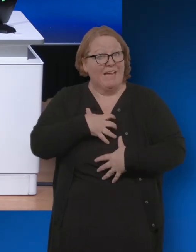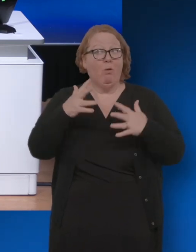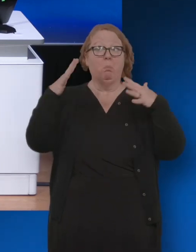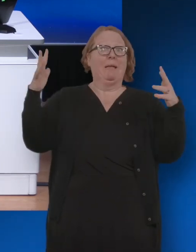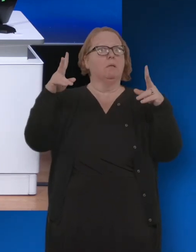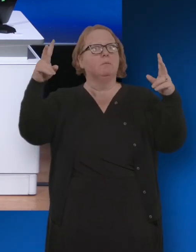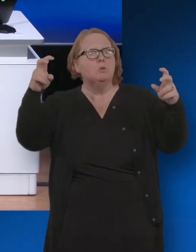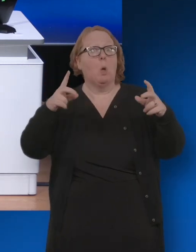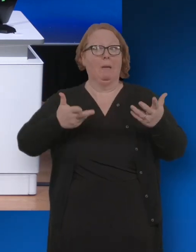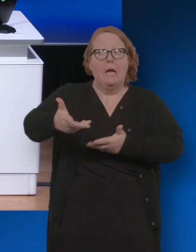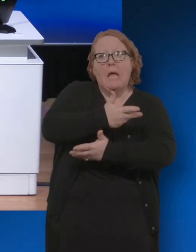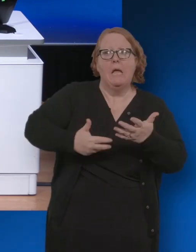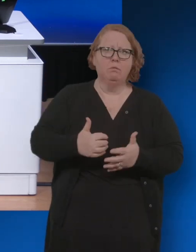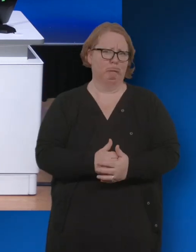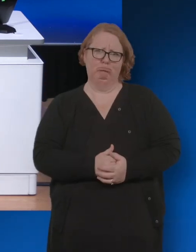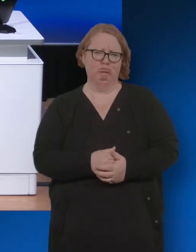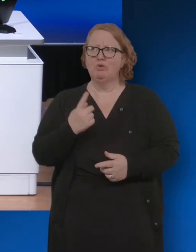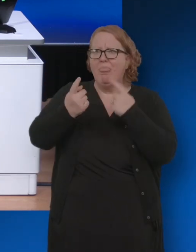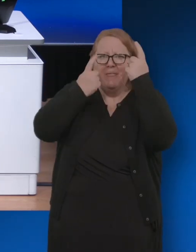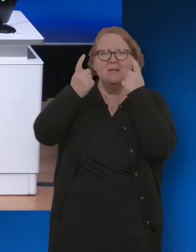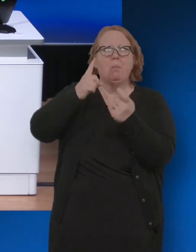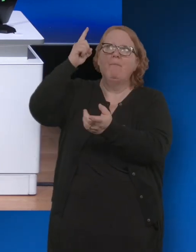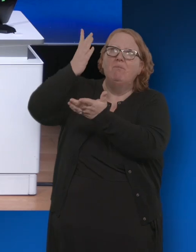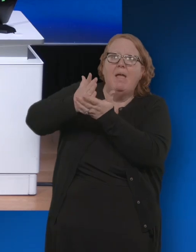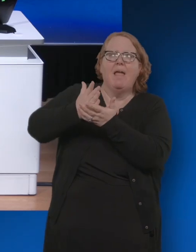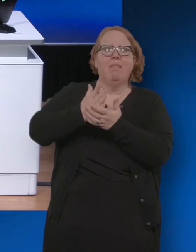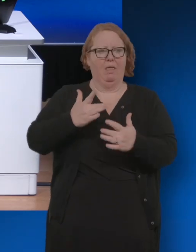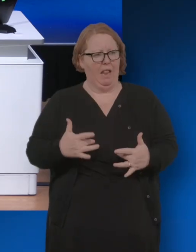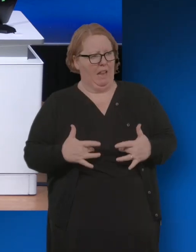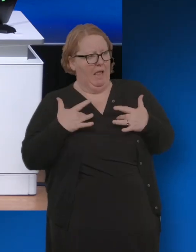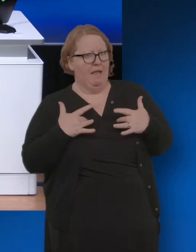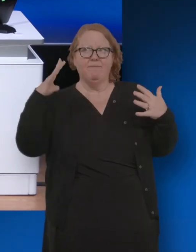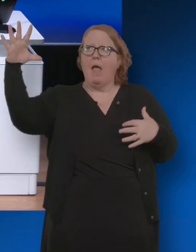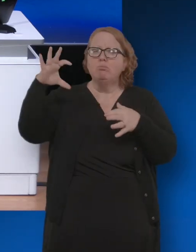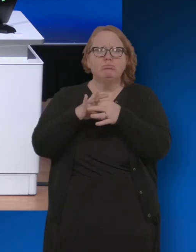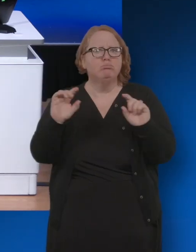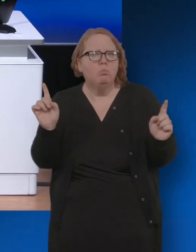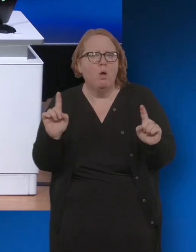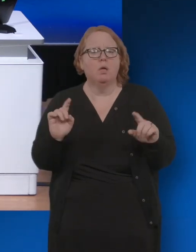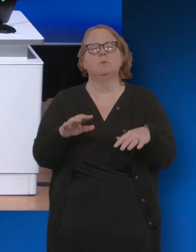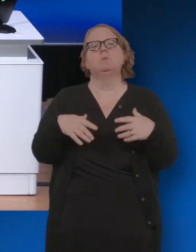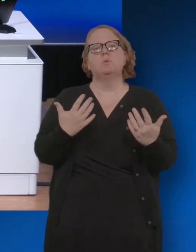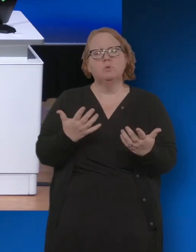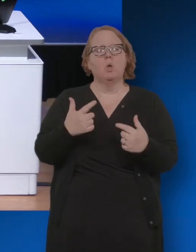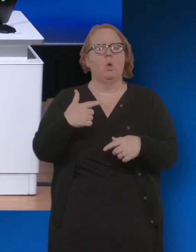topics of faith and life. She's a regular contributor on national radio,